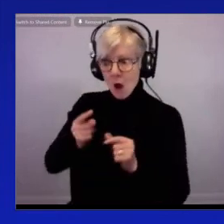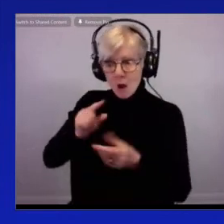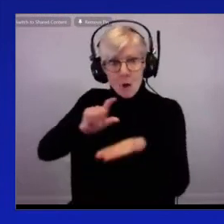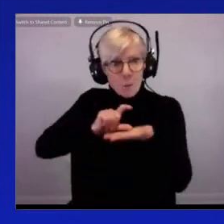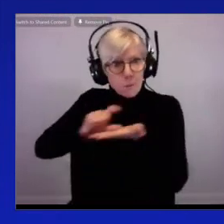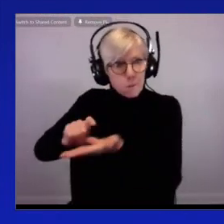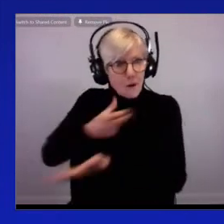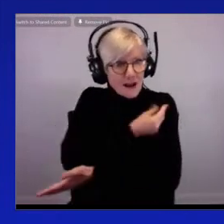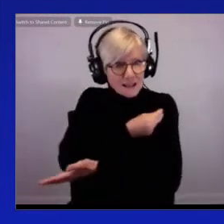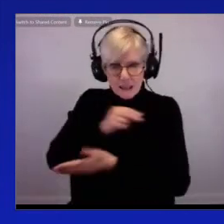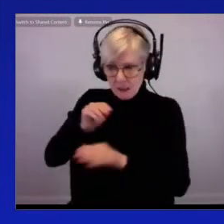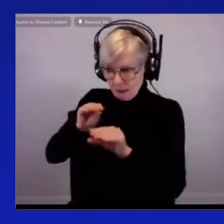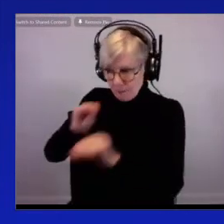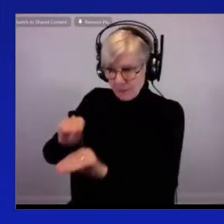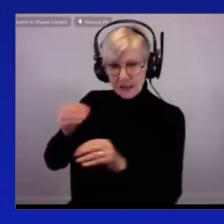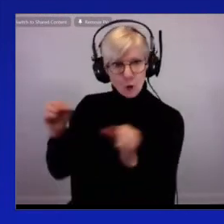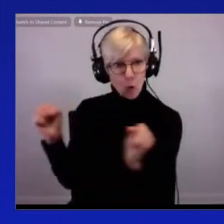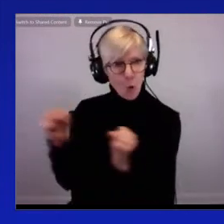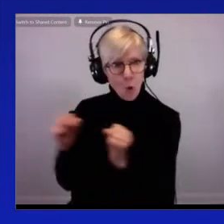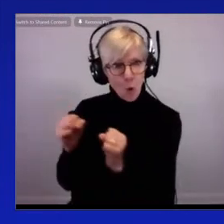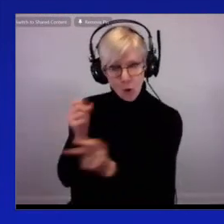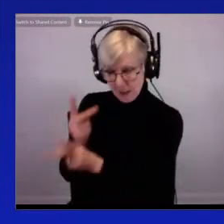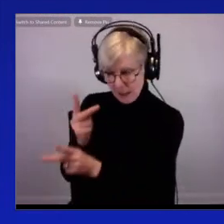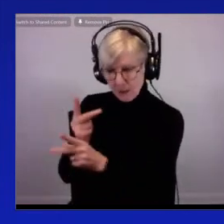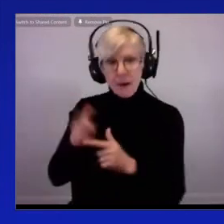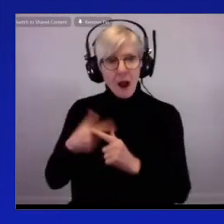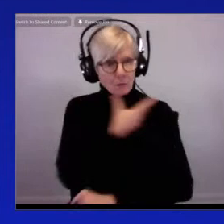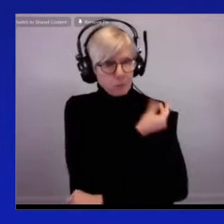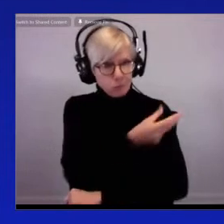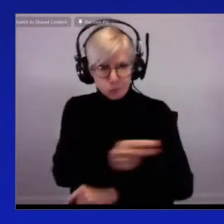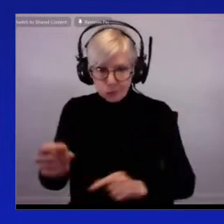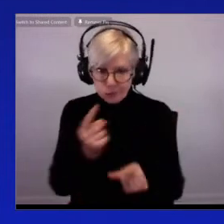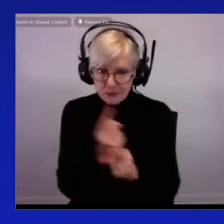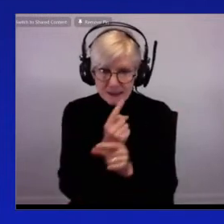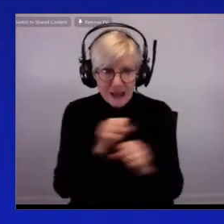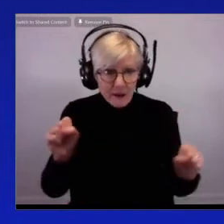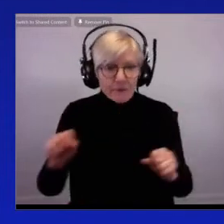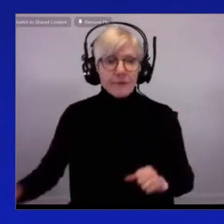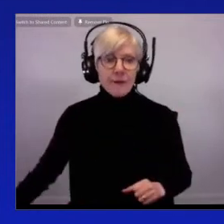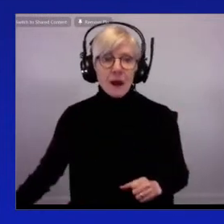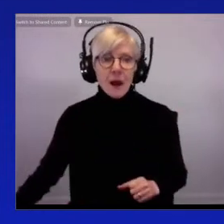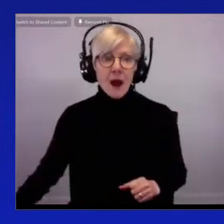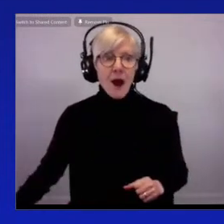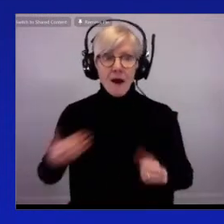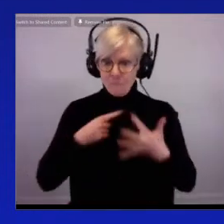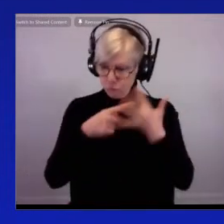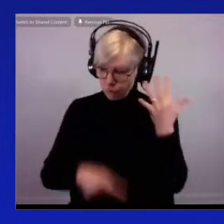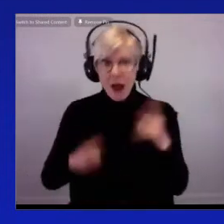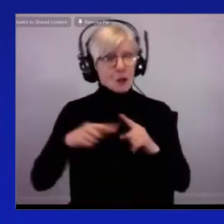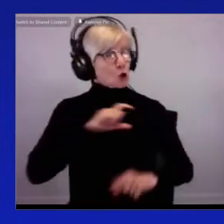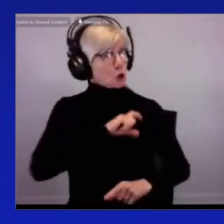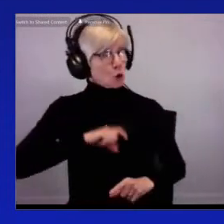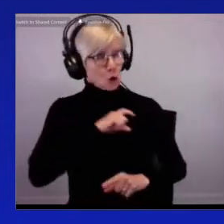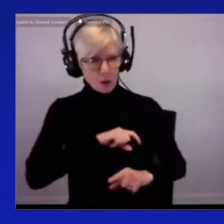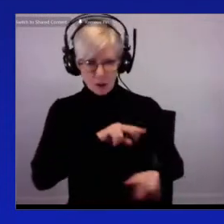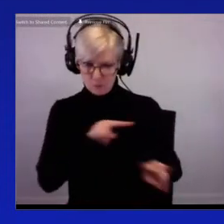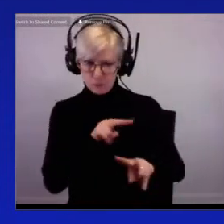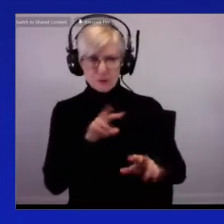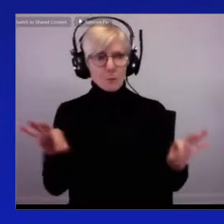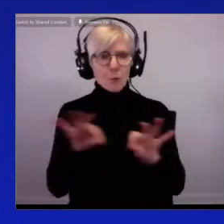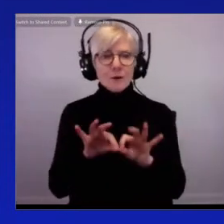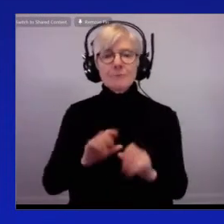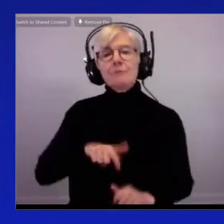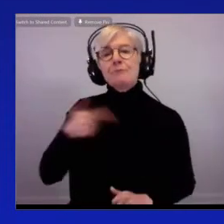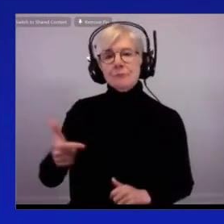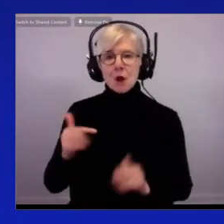as safe handling and distribution, vaccine inventory management, and security. I'll now turn it over to Dr.